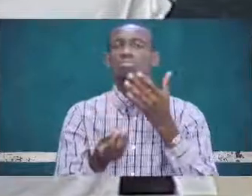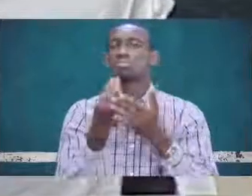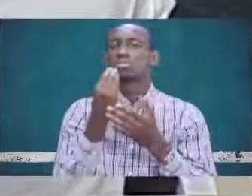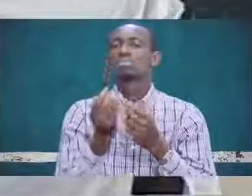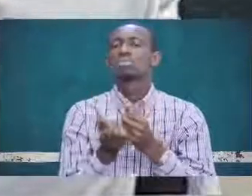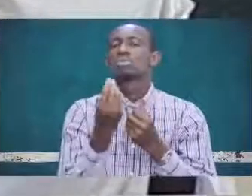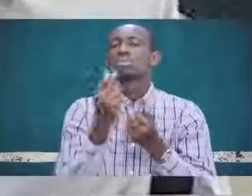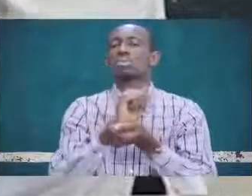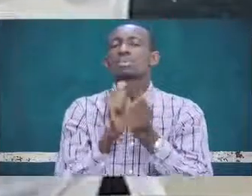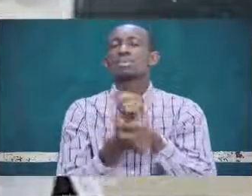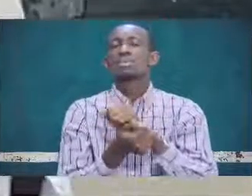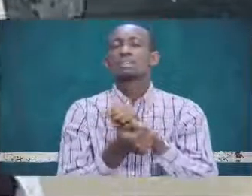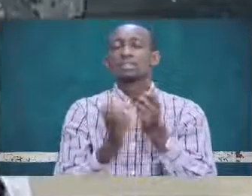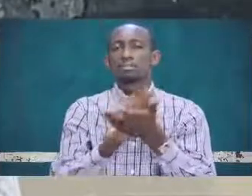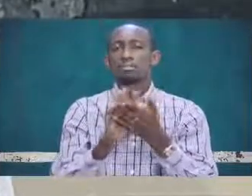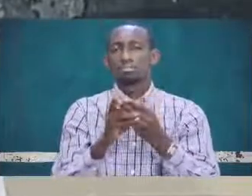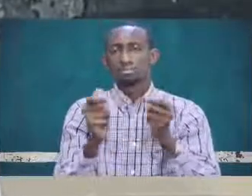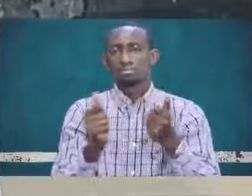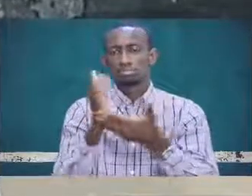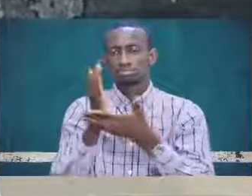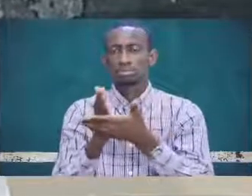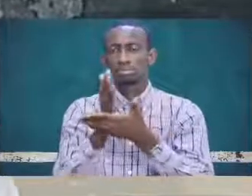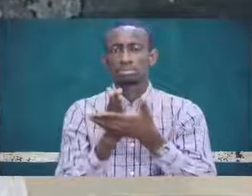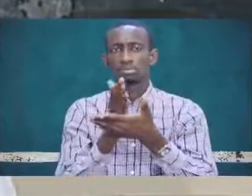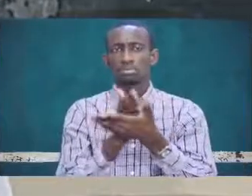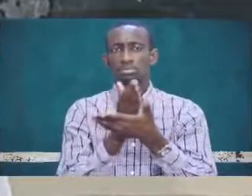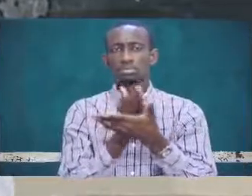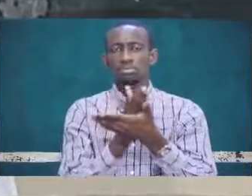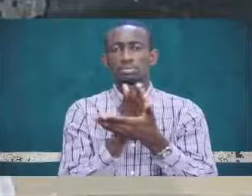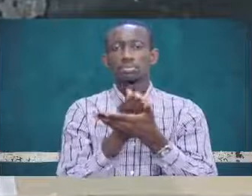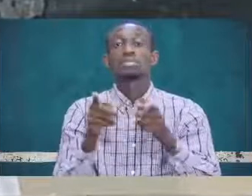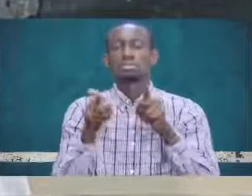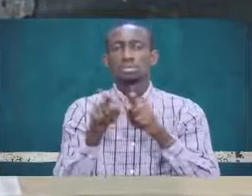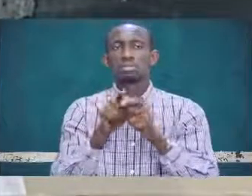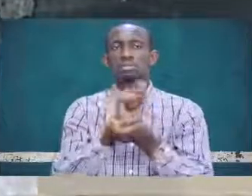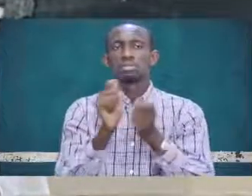churning the food into a semi-liquid